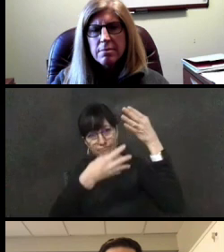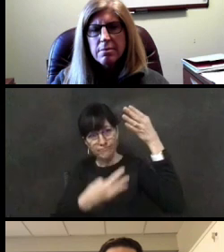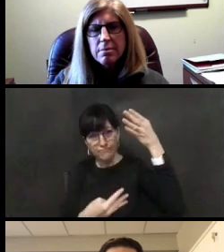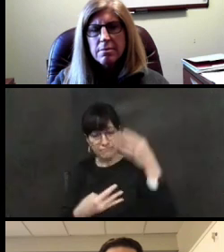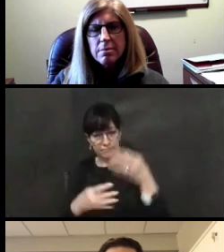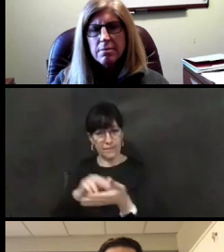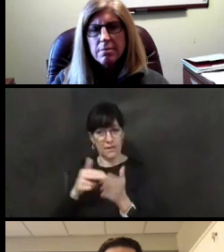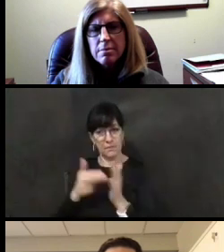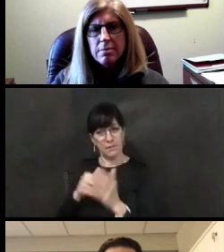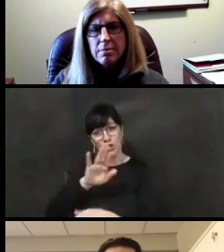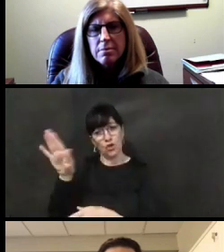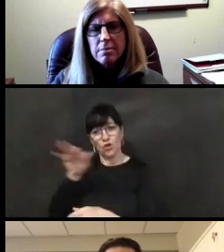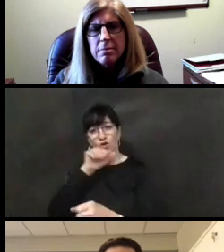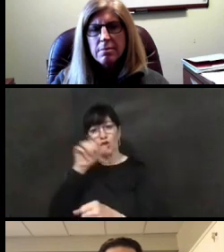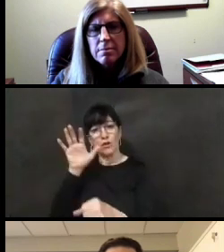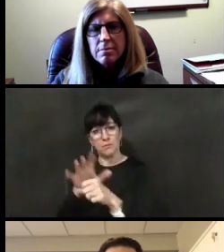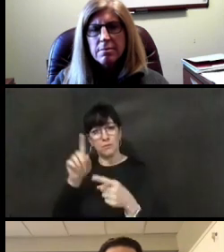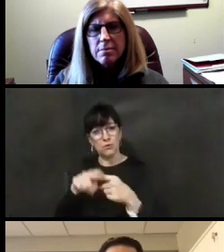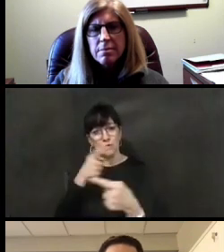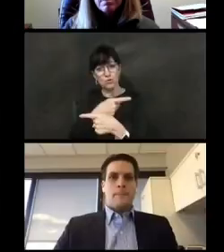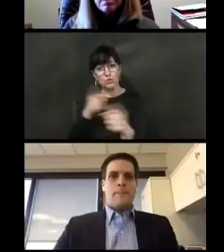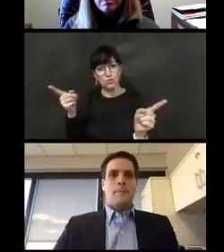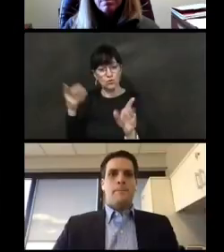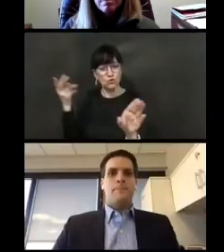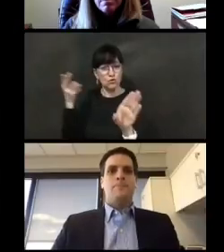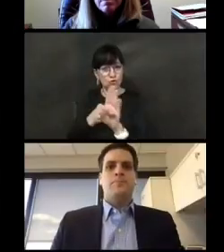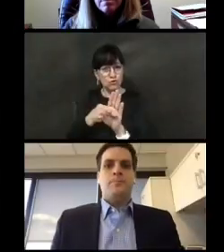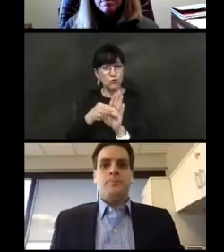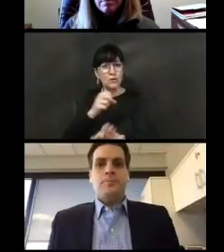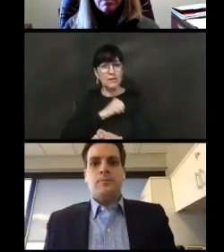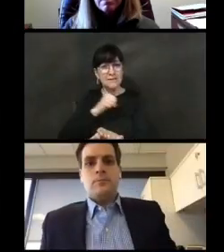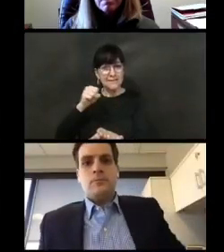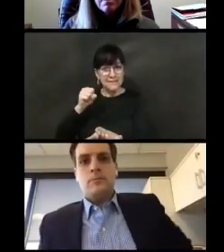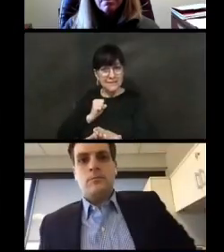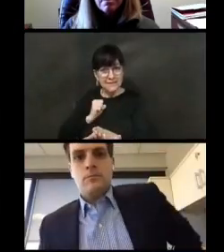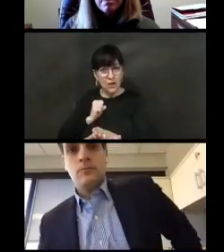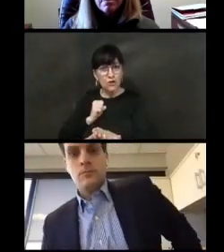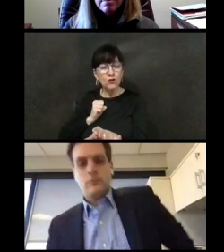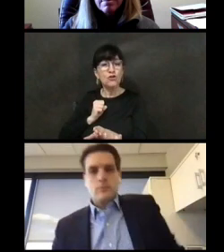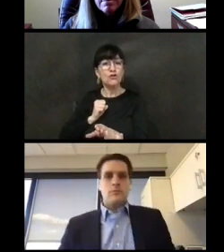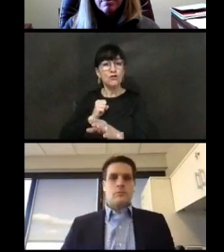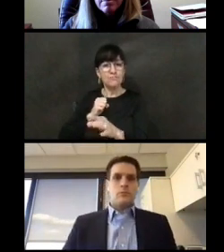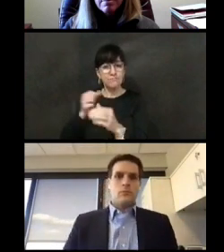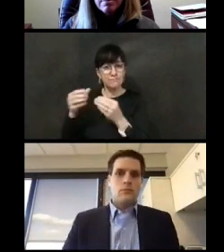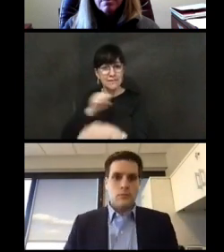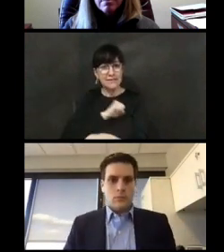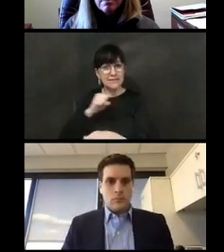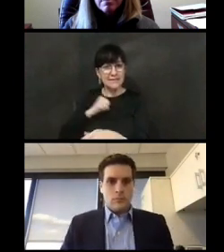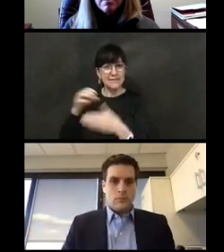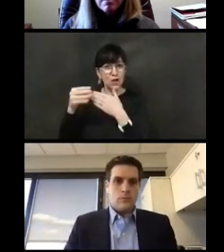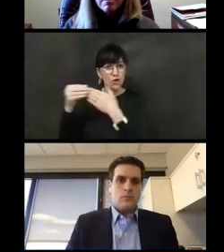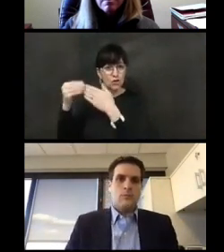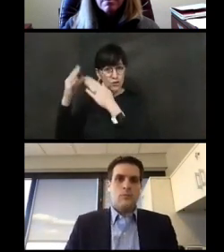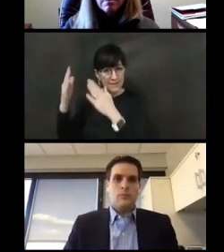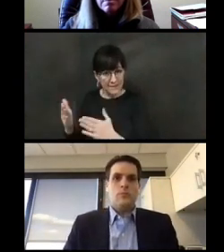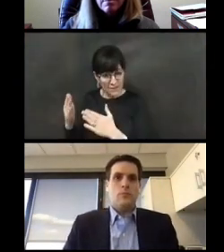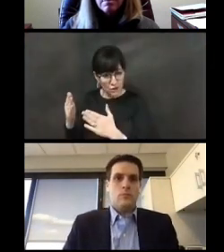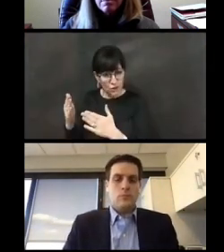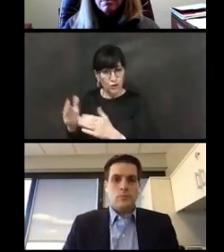and every one of you. We're joined tonight by our Senate Pro Tem McBride, our Senate Majority Leader Poor, our